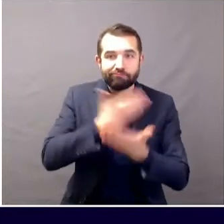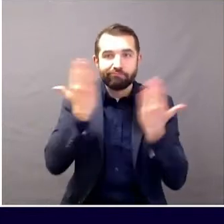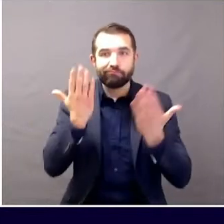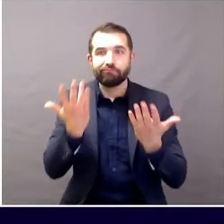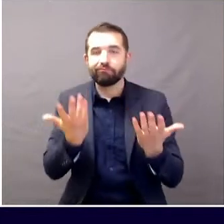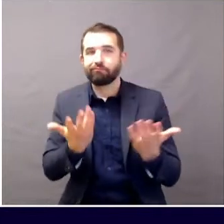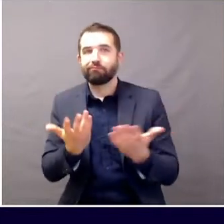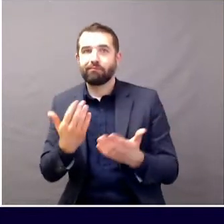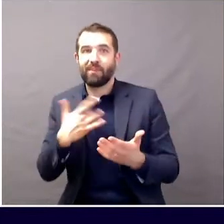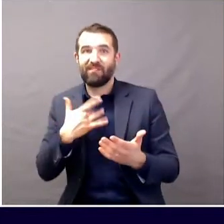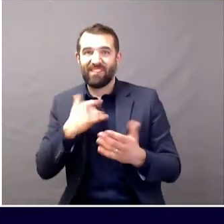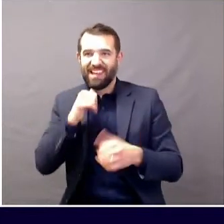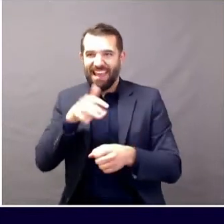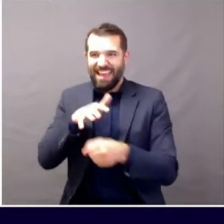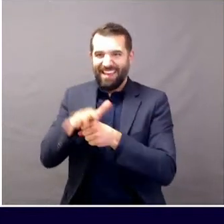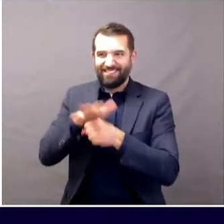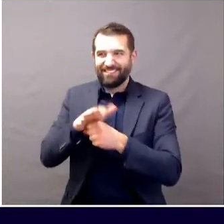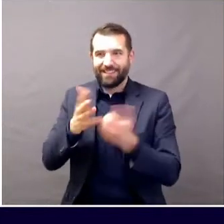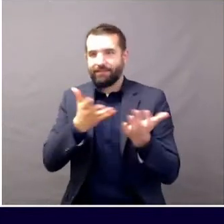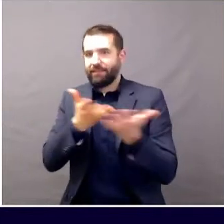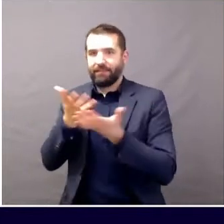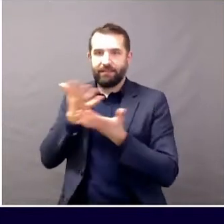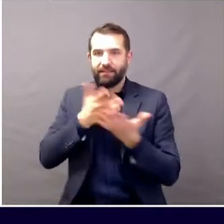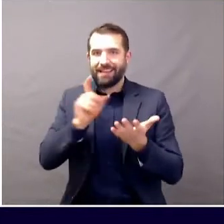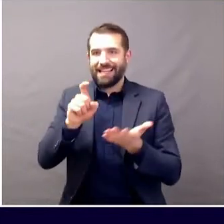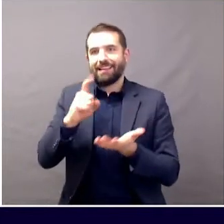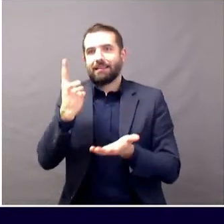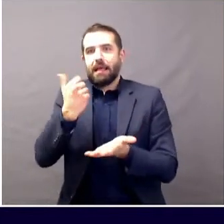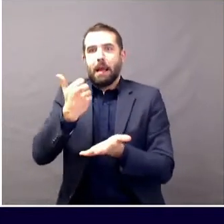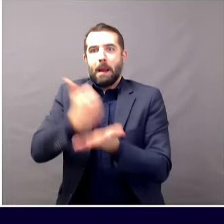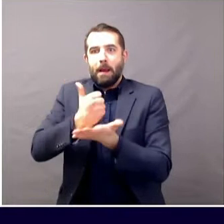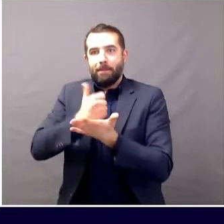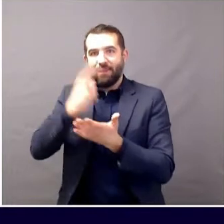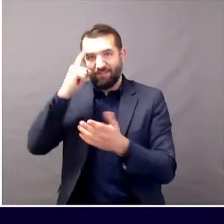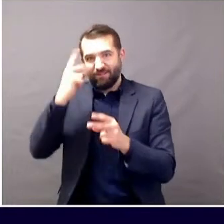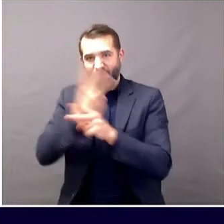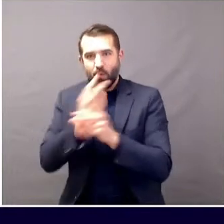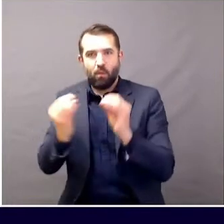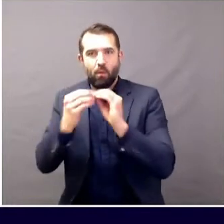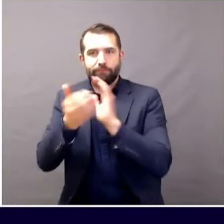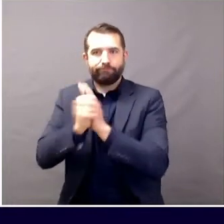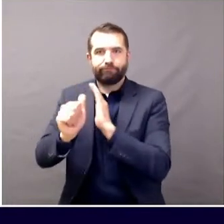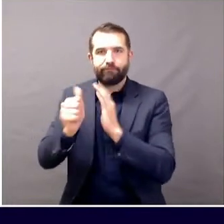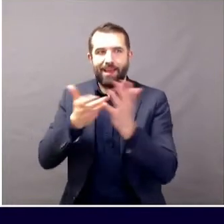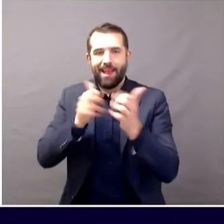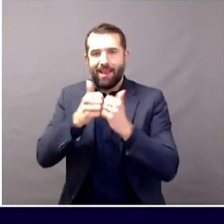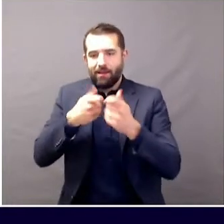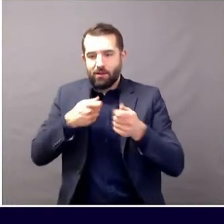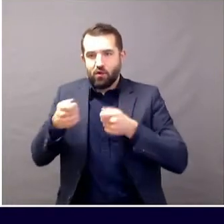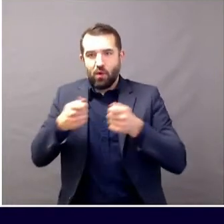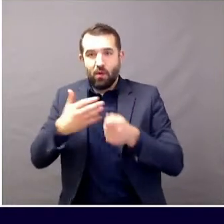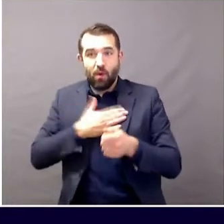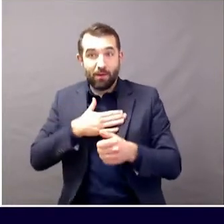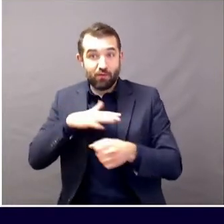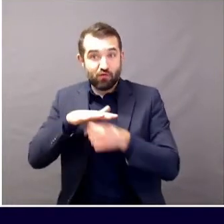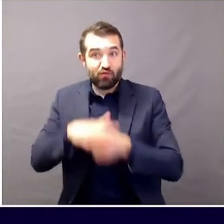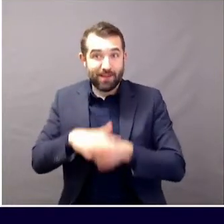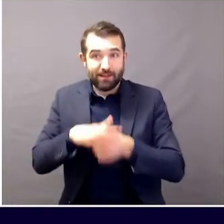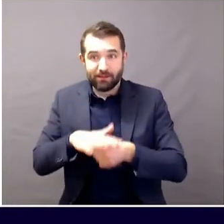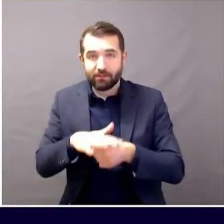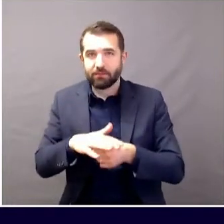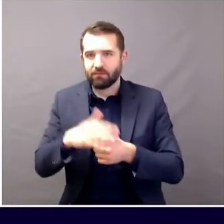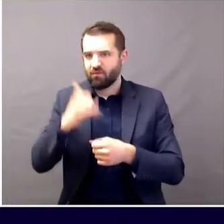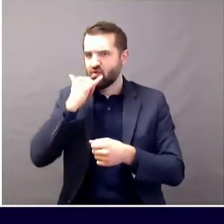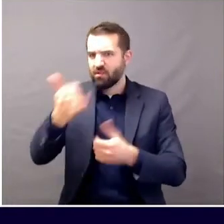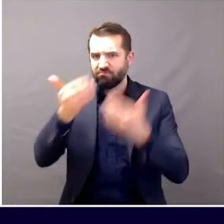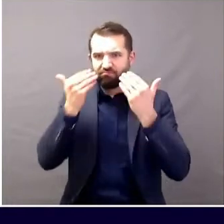to boost their stress management skills, I would encourage anybody to make use of the services. But certainly anybody who's feeling distressed